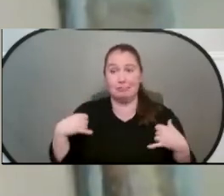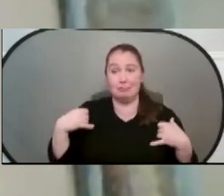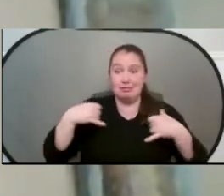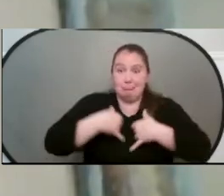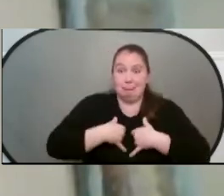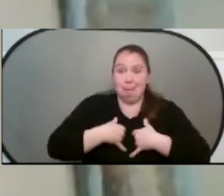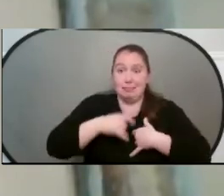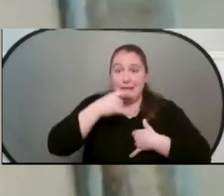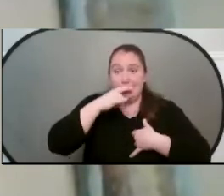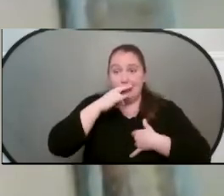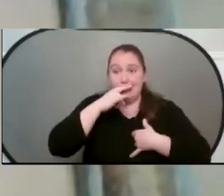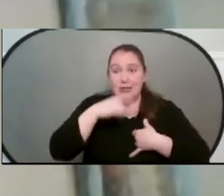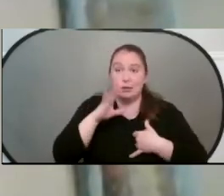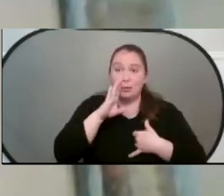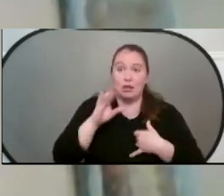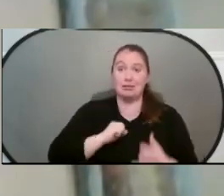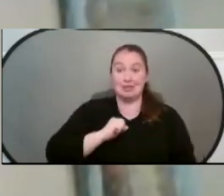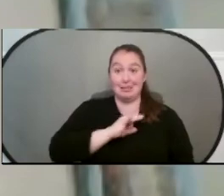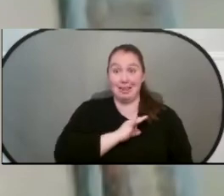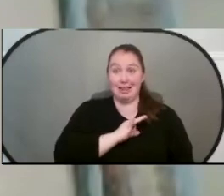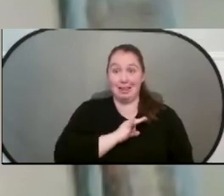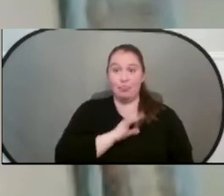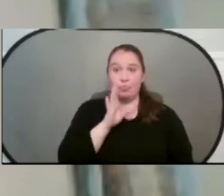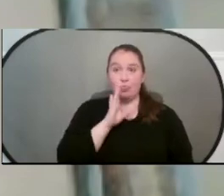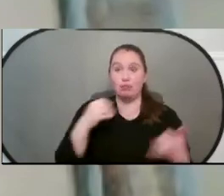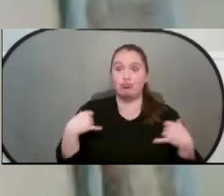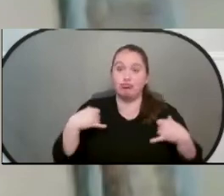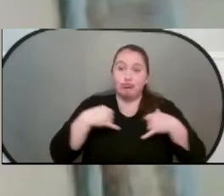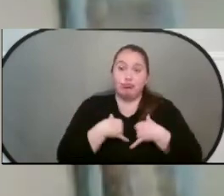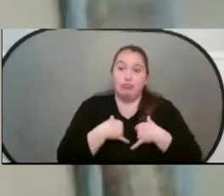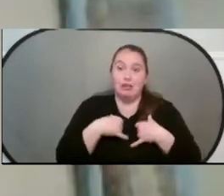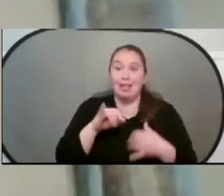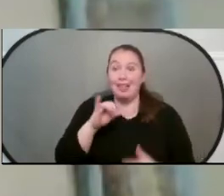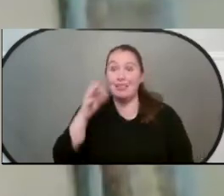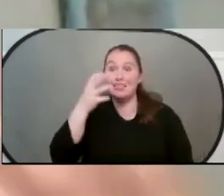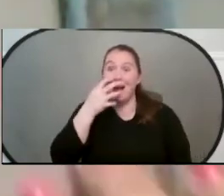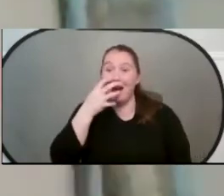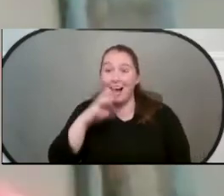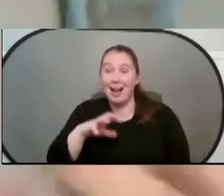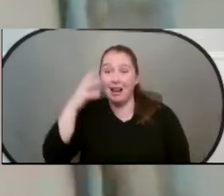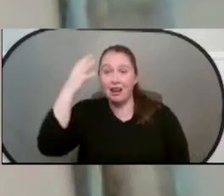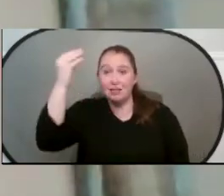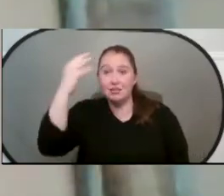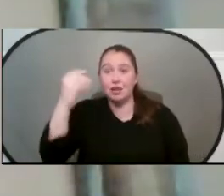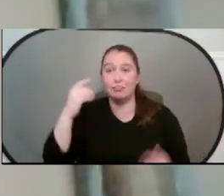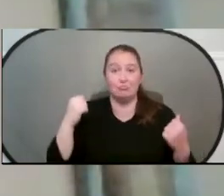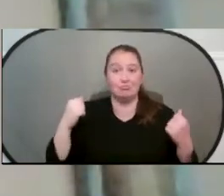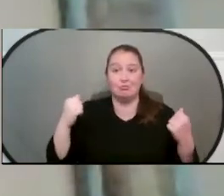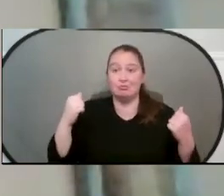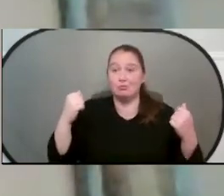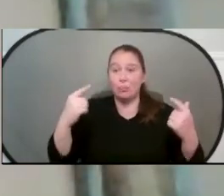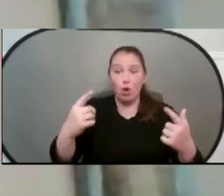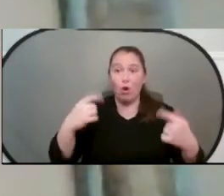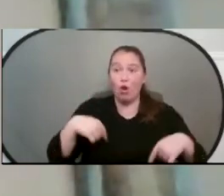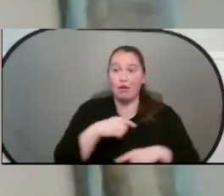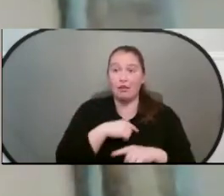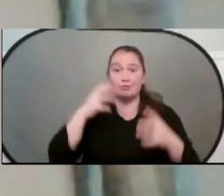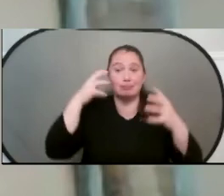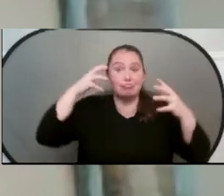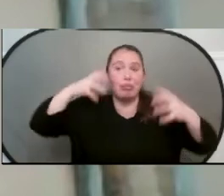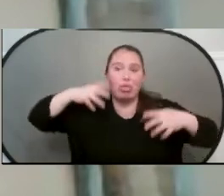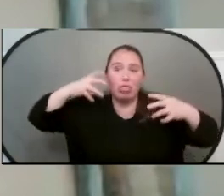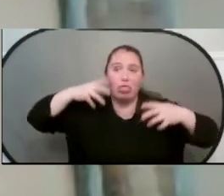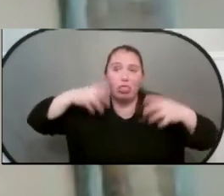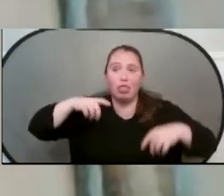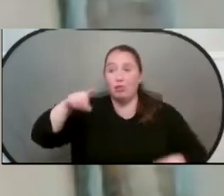jackets. Staff has to wear their jackets. When it's hot, we're just, it's sweat. I mean, we're all sweating. It's, it's, it's a hundred degrees